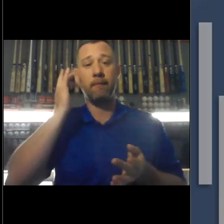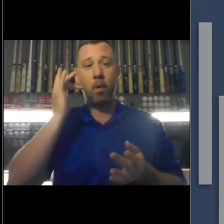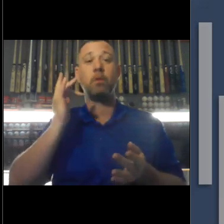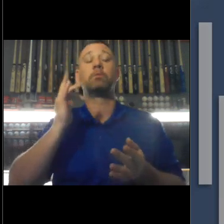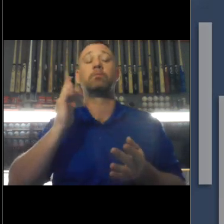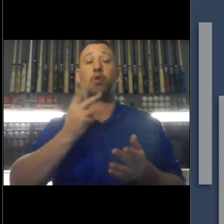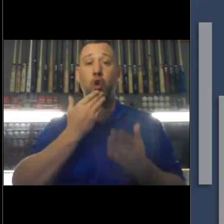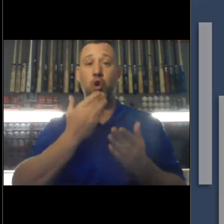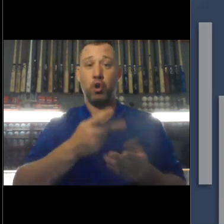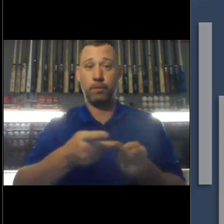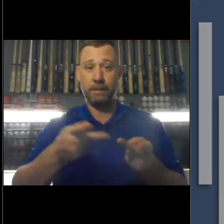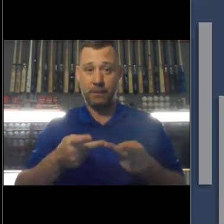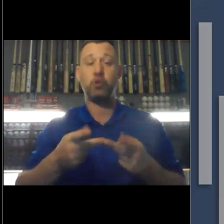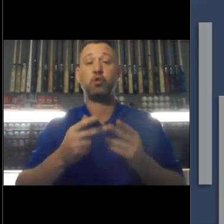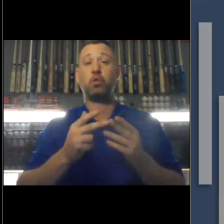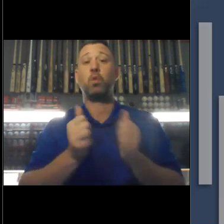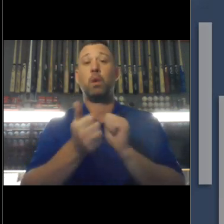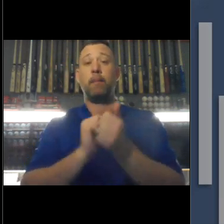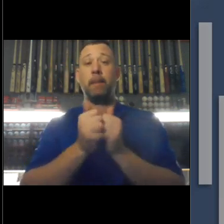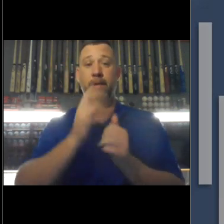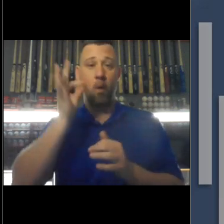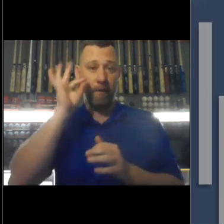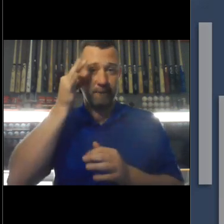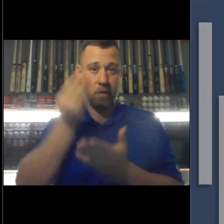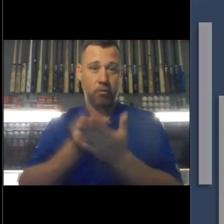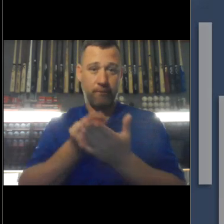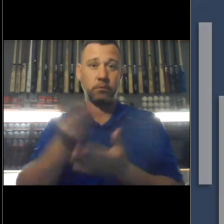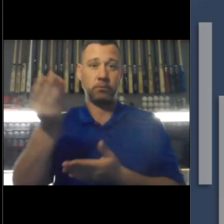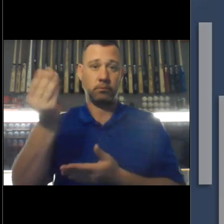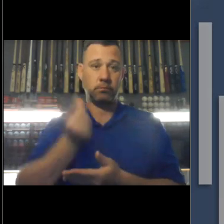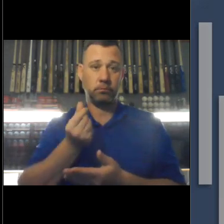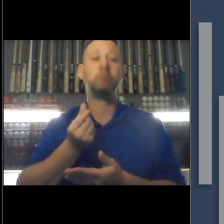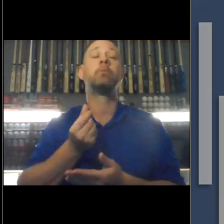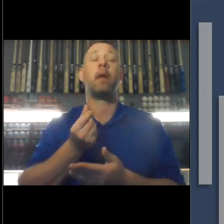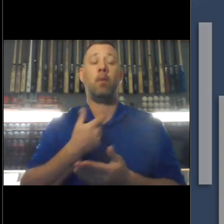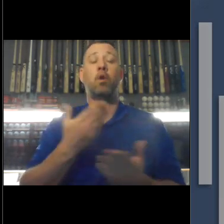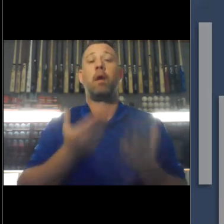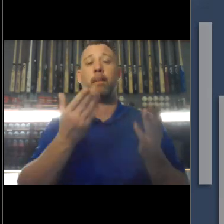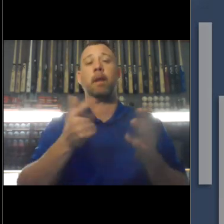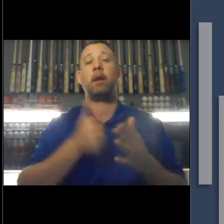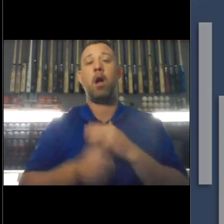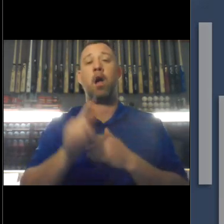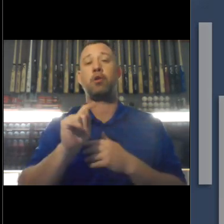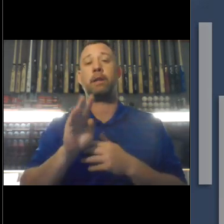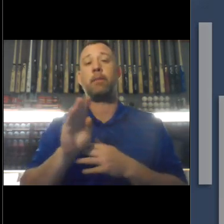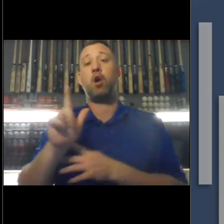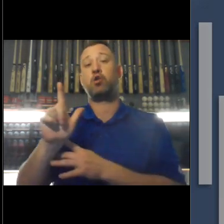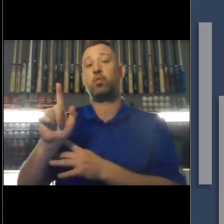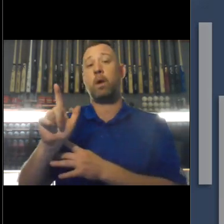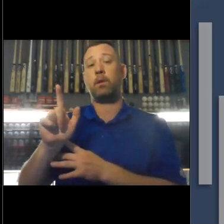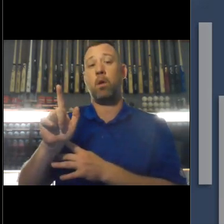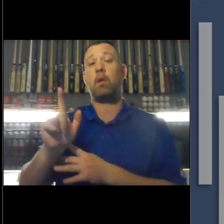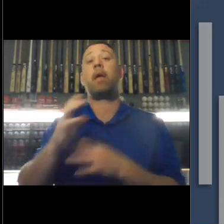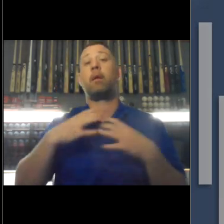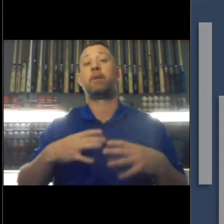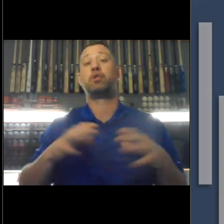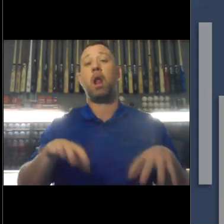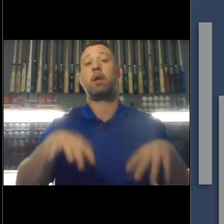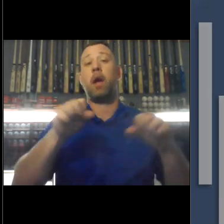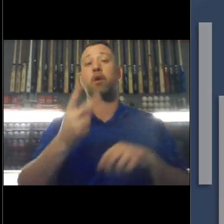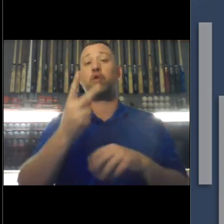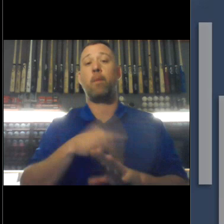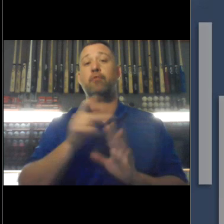for competitive federal funds. To that end, we're recommending today under tab 21 that the commission adopt 2 projects early